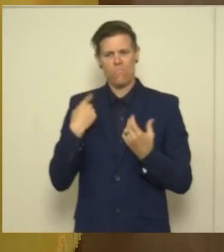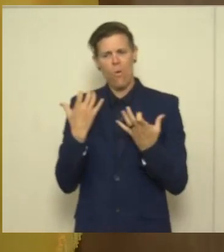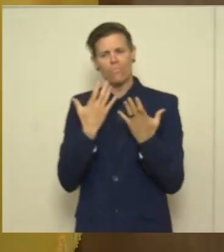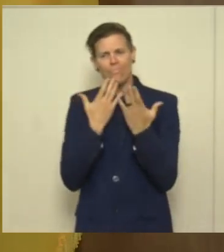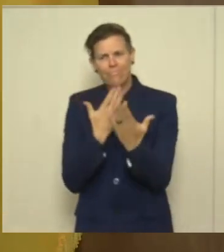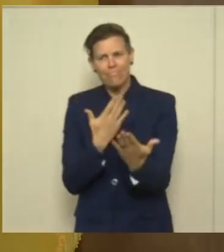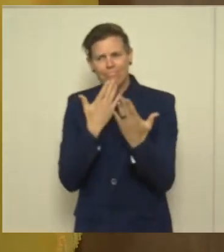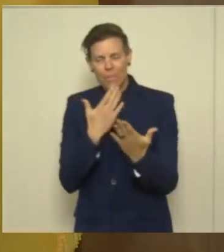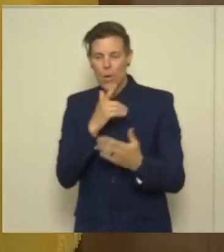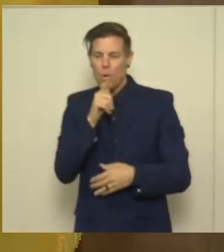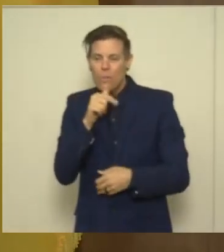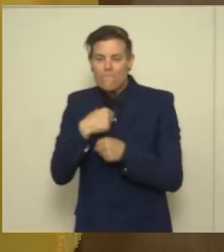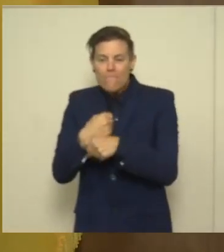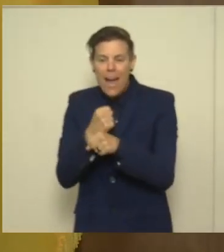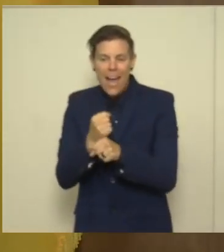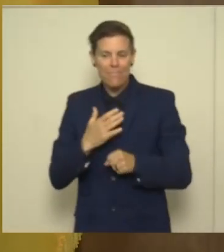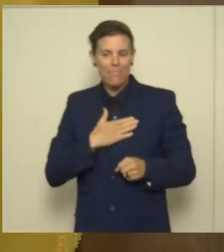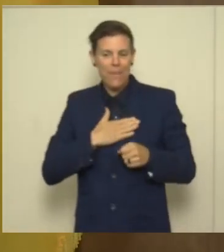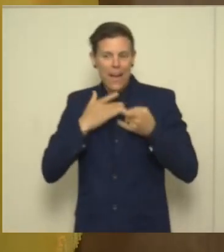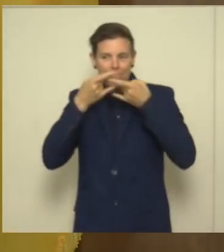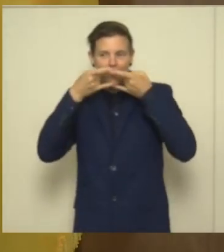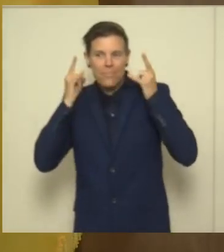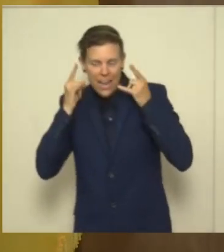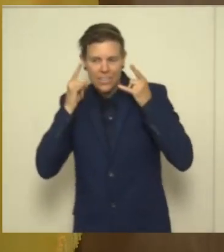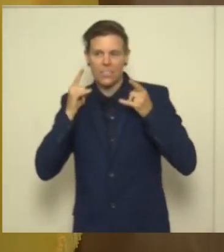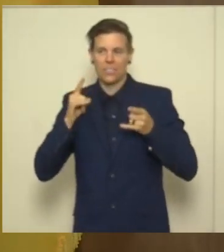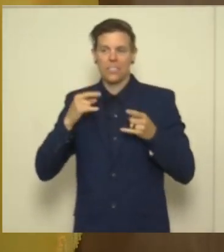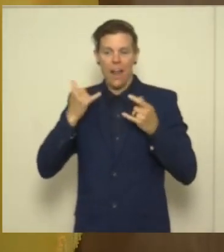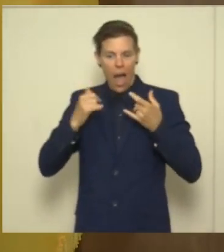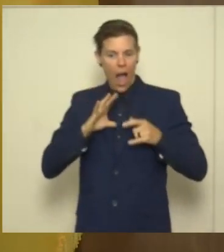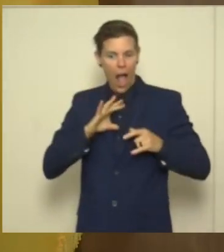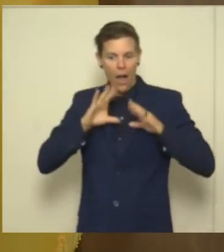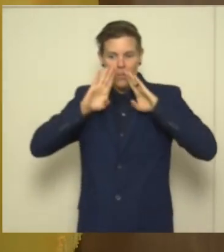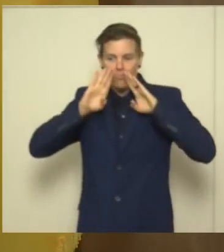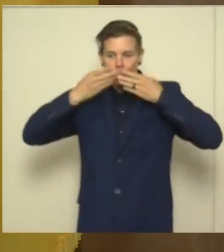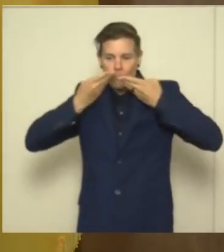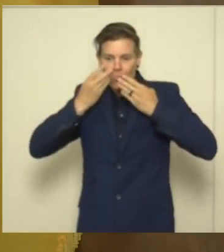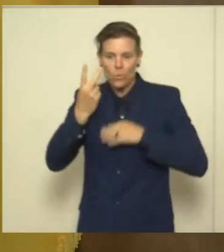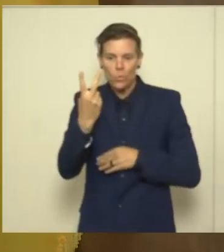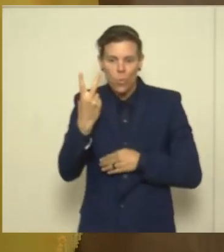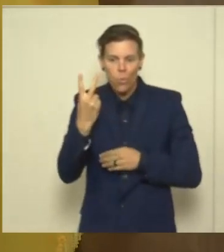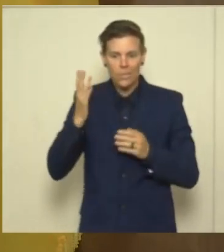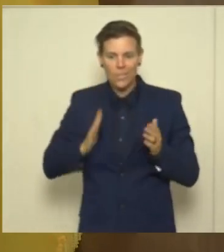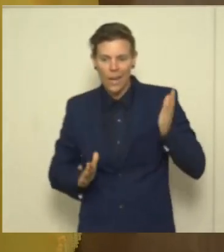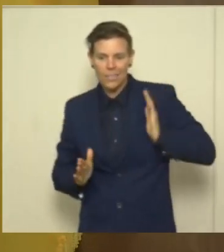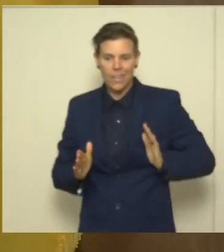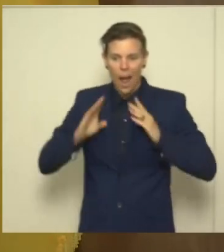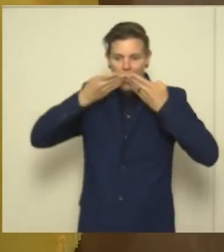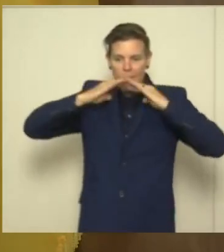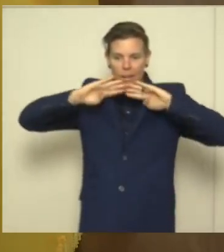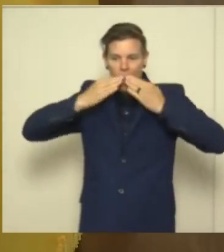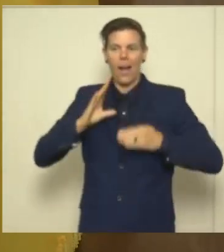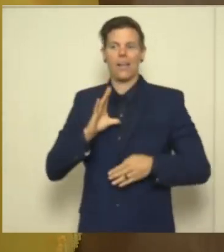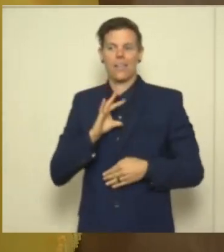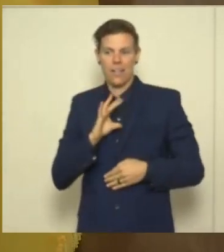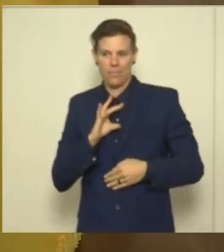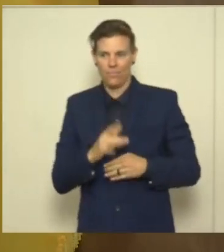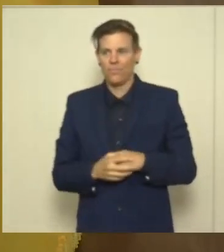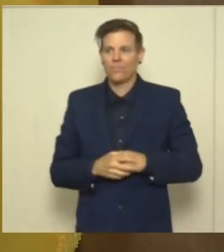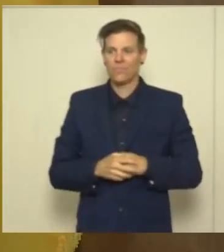incredible mask. It's reversible. It's made by Annette Ariano from Arroyo Hondo. So Annette, thank you for